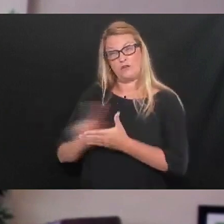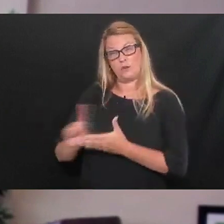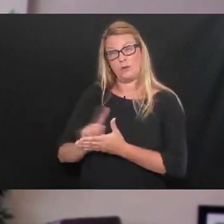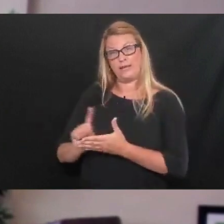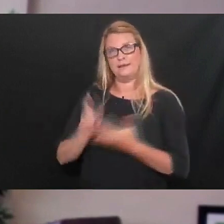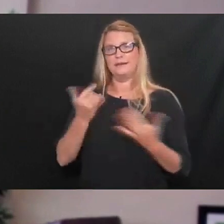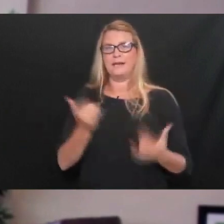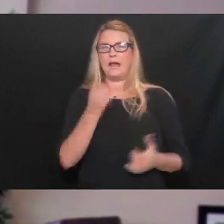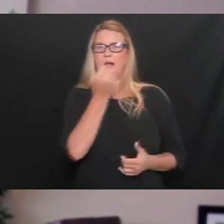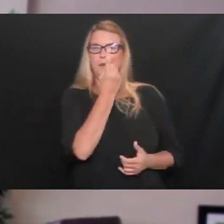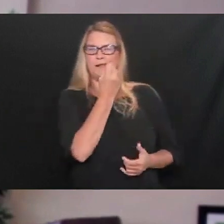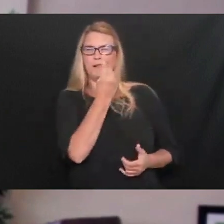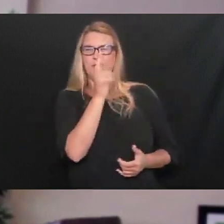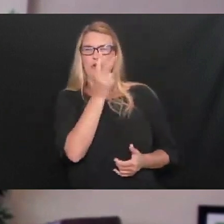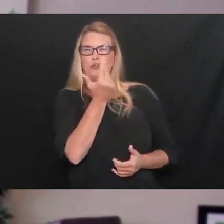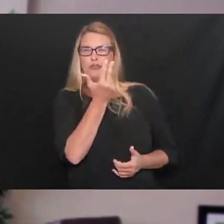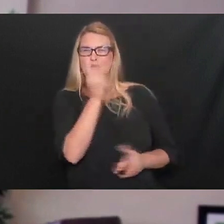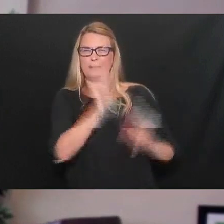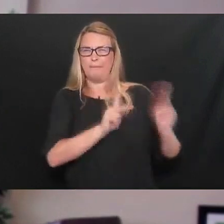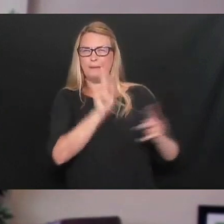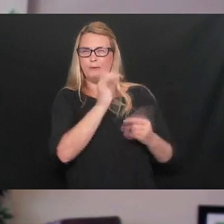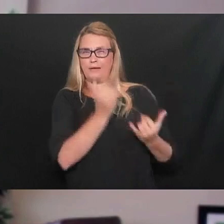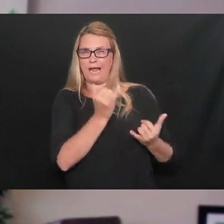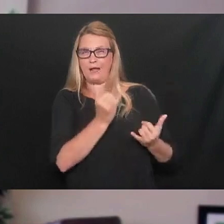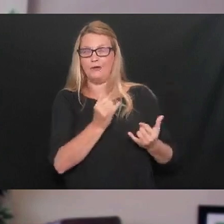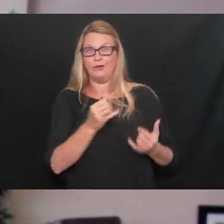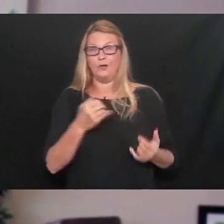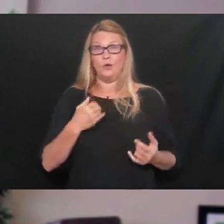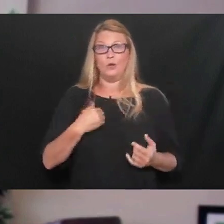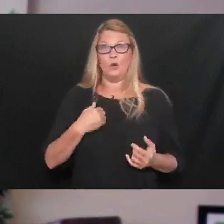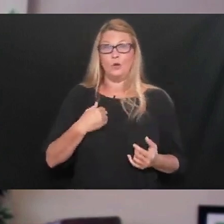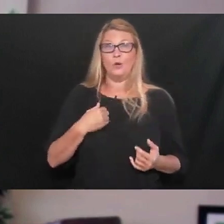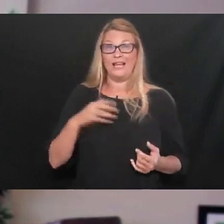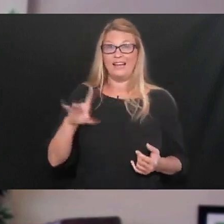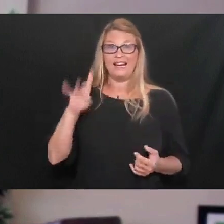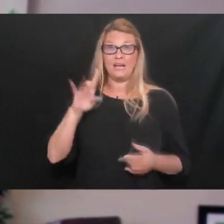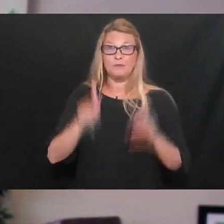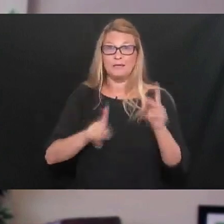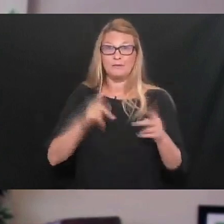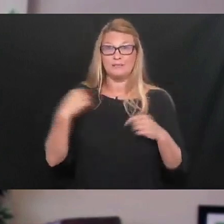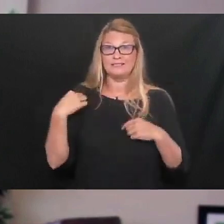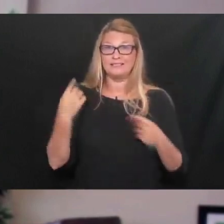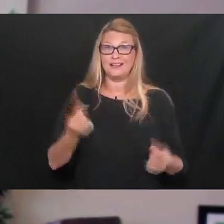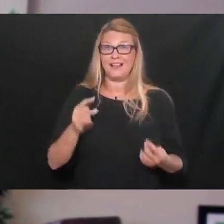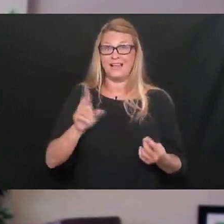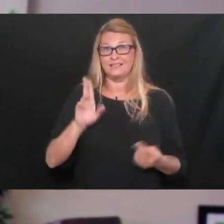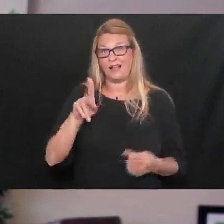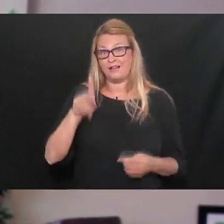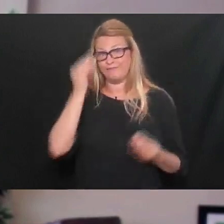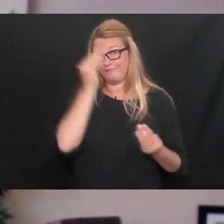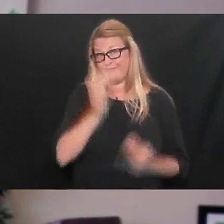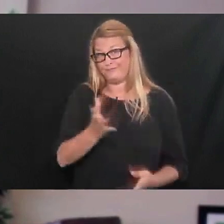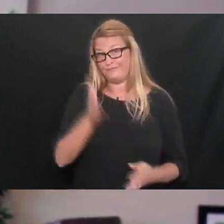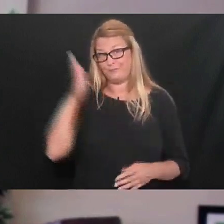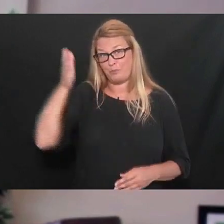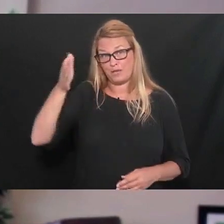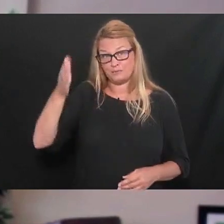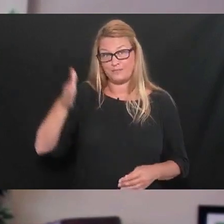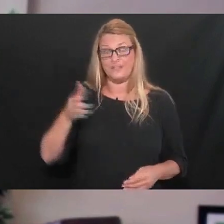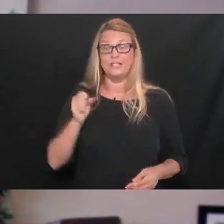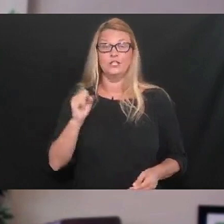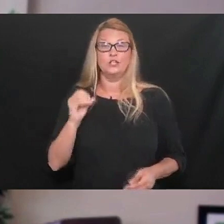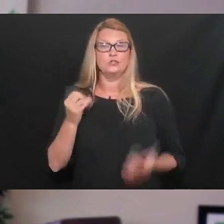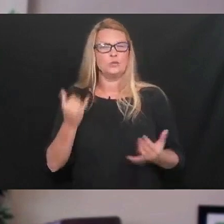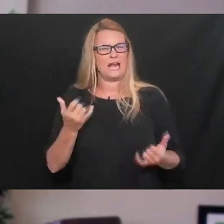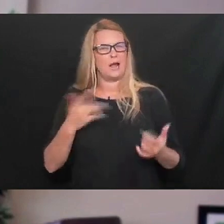to 13. And we saw just now that there was 8 people since the last update. So we are very worried. We are